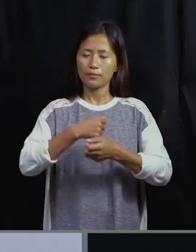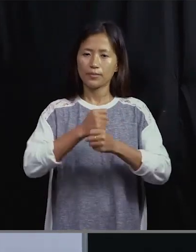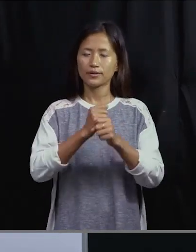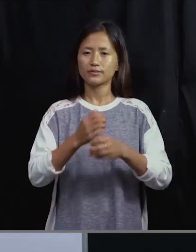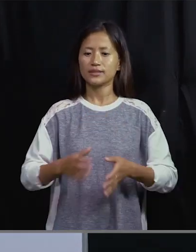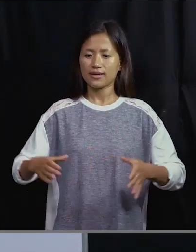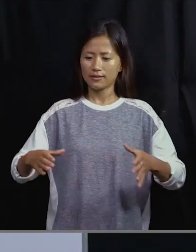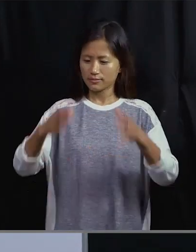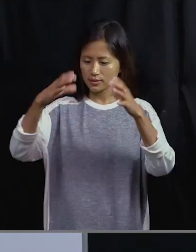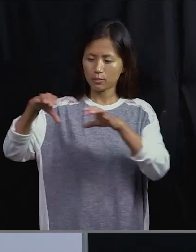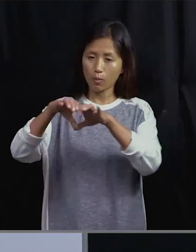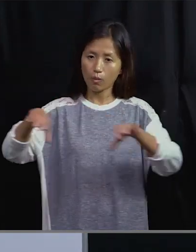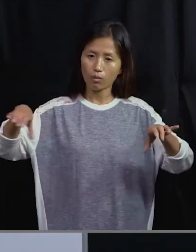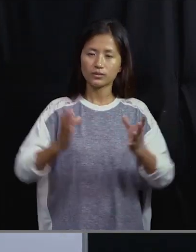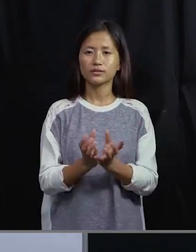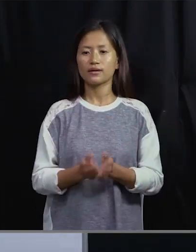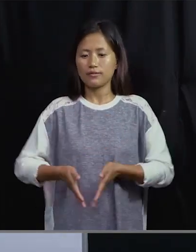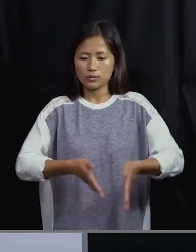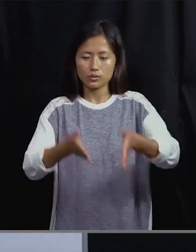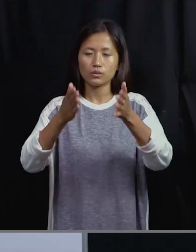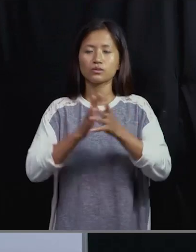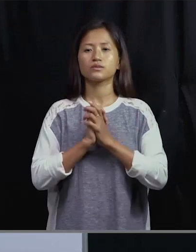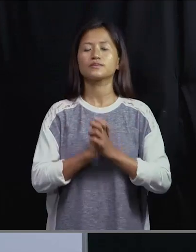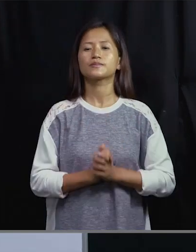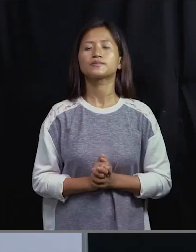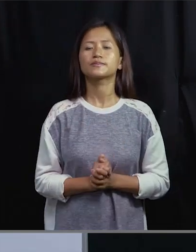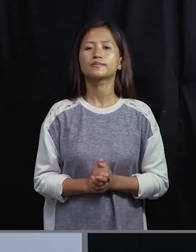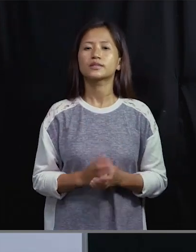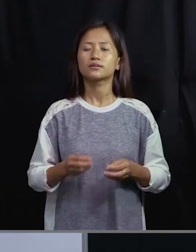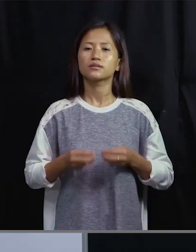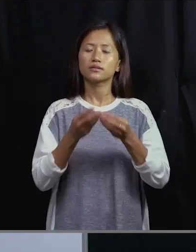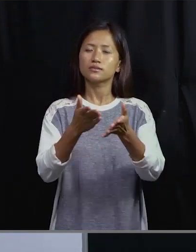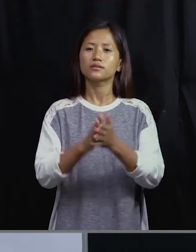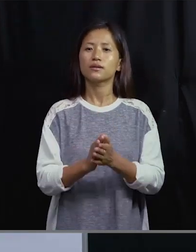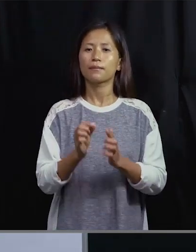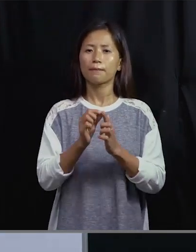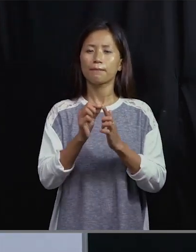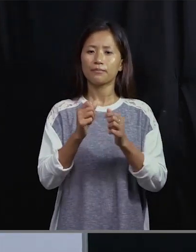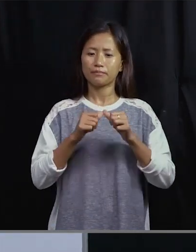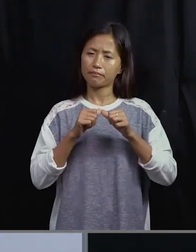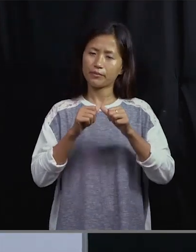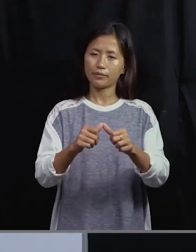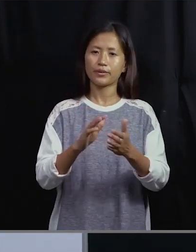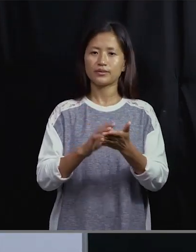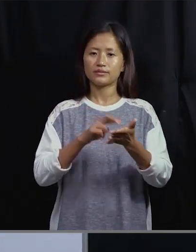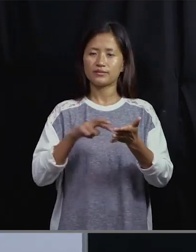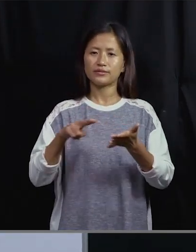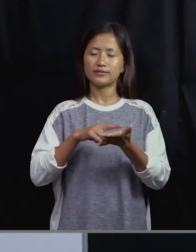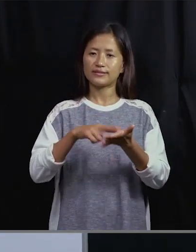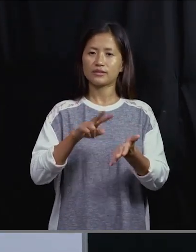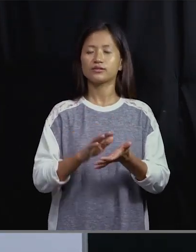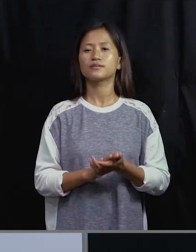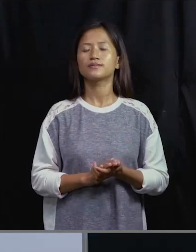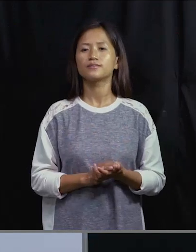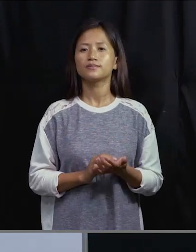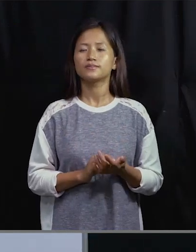So this type of industry, produce a permanent, they are permanent in nature, you got it, isn't it? And